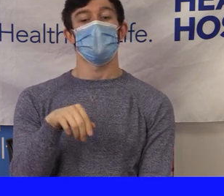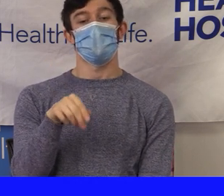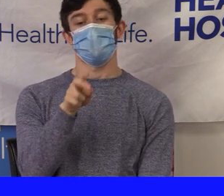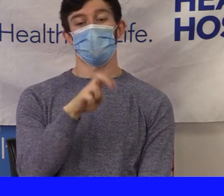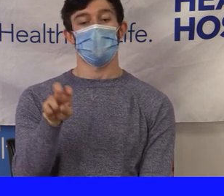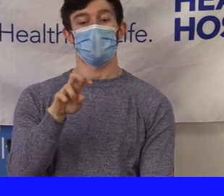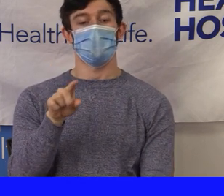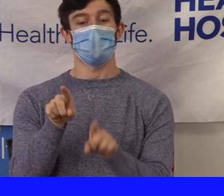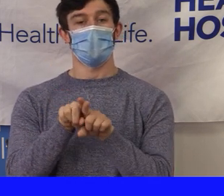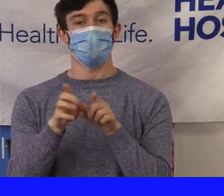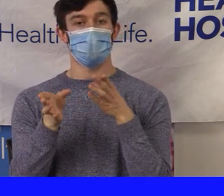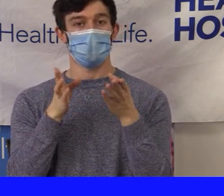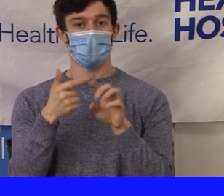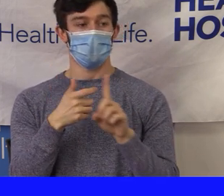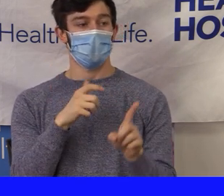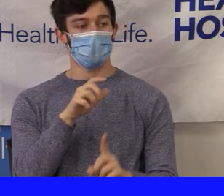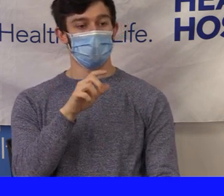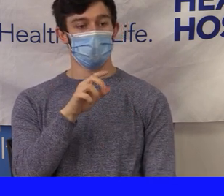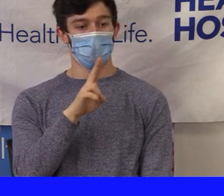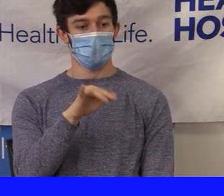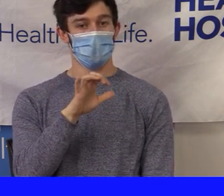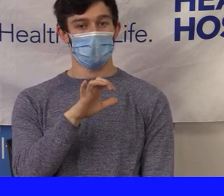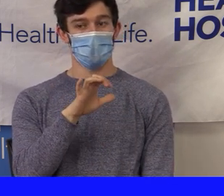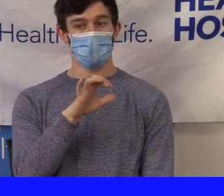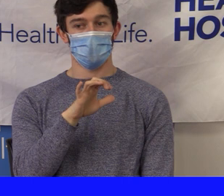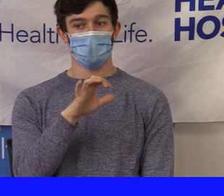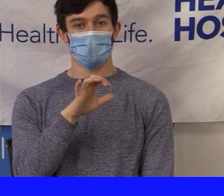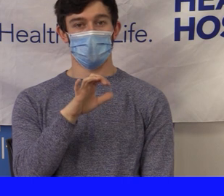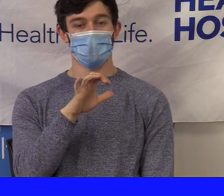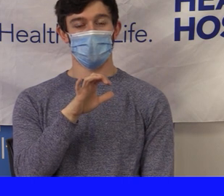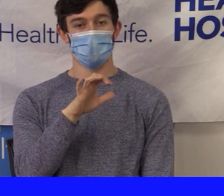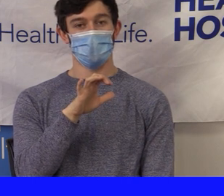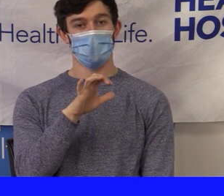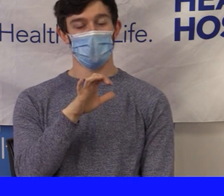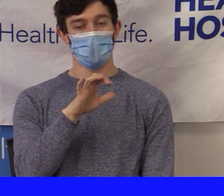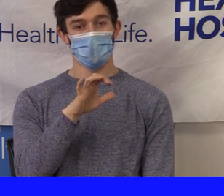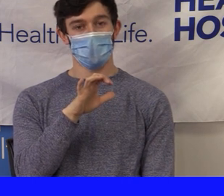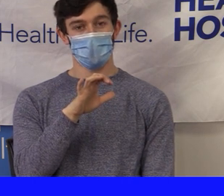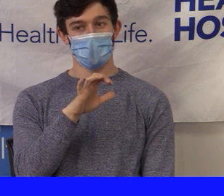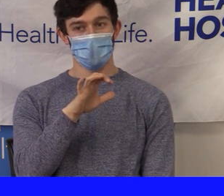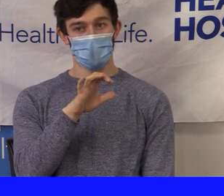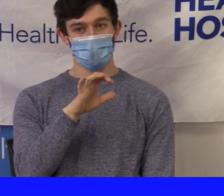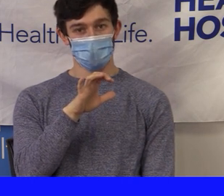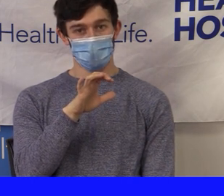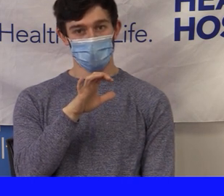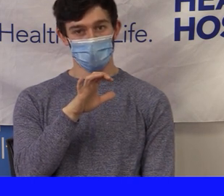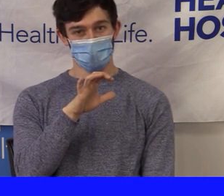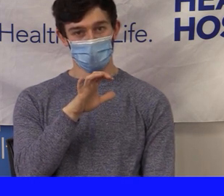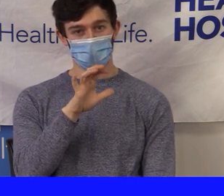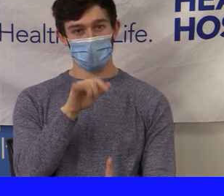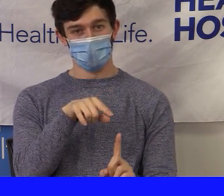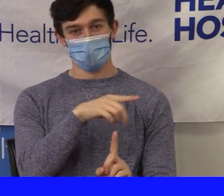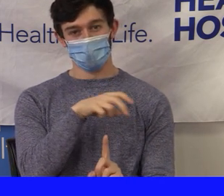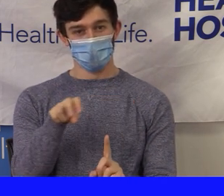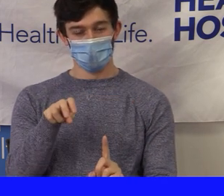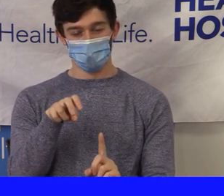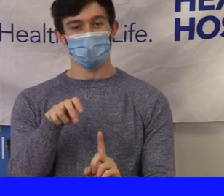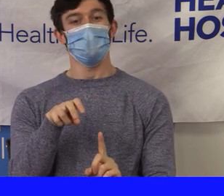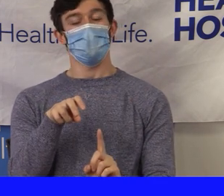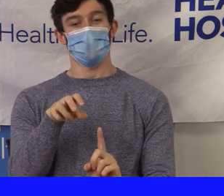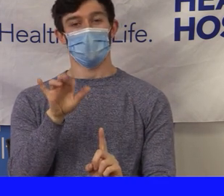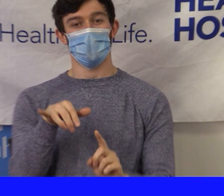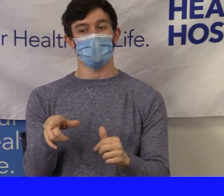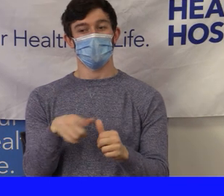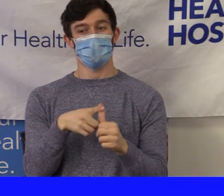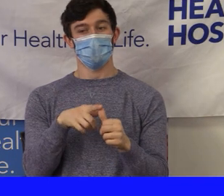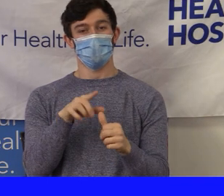transitioned as a service from New York City Department of Health and Mental Hygiene to the Health and Hospitals in August of 2015. That was the official date that